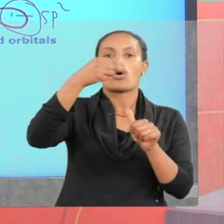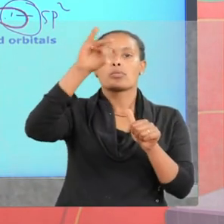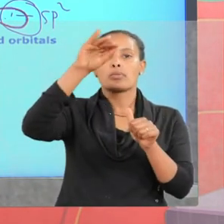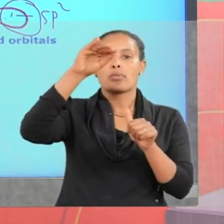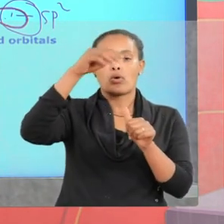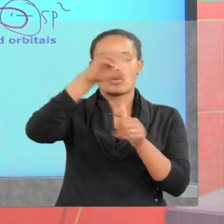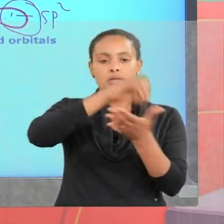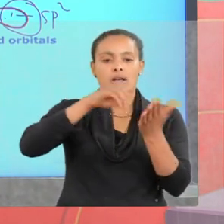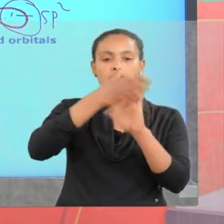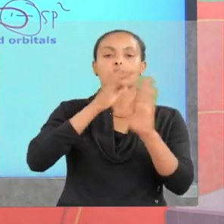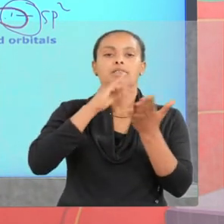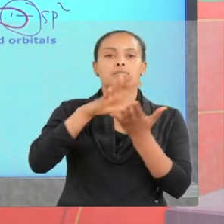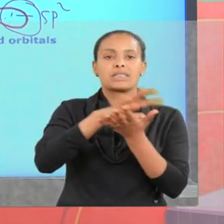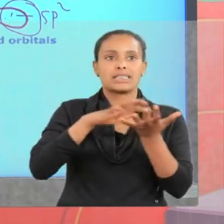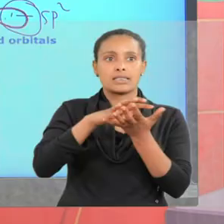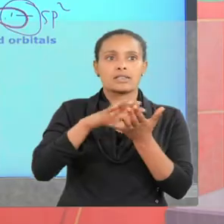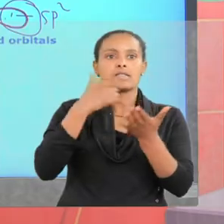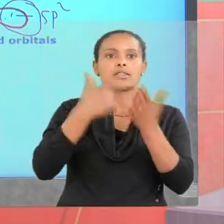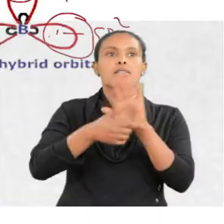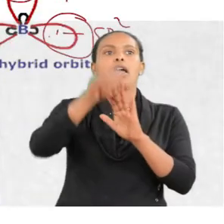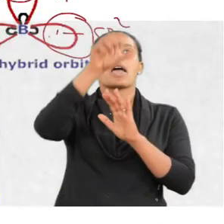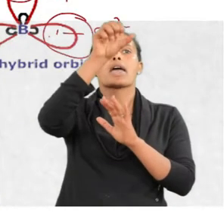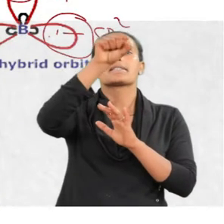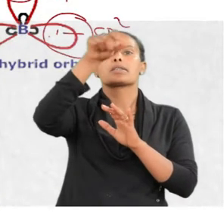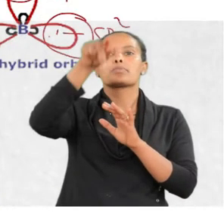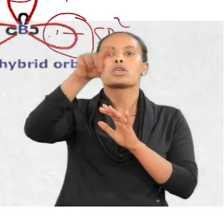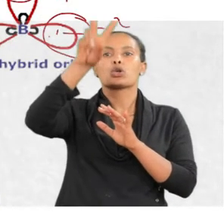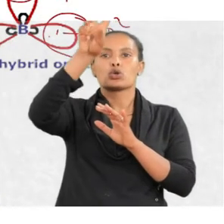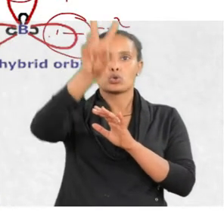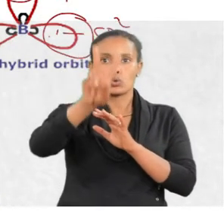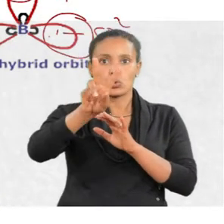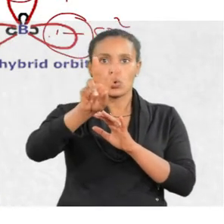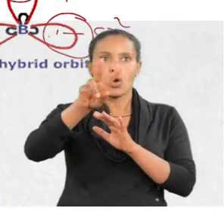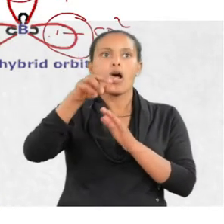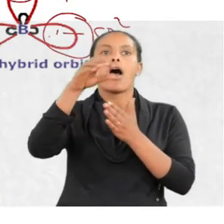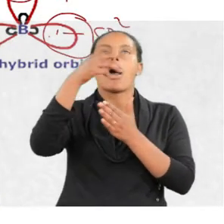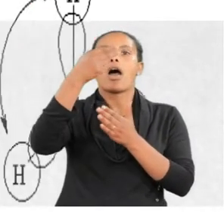mixed. This is sp2 hybridization.